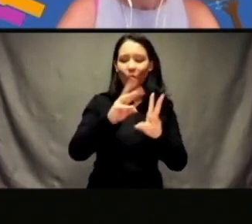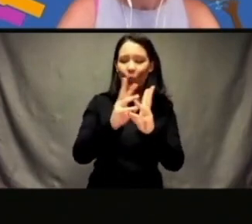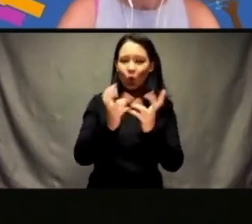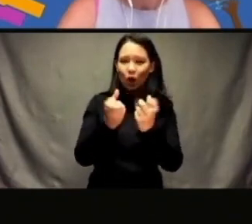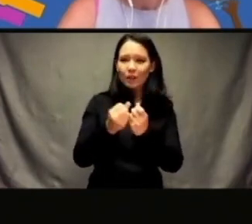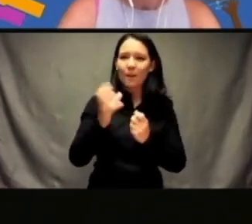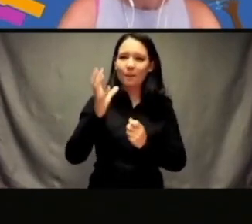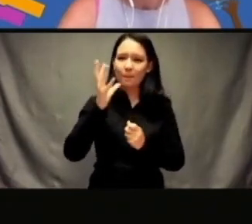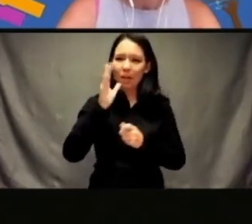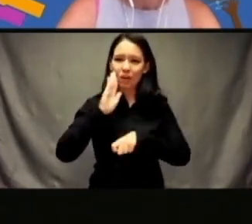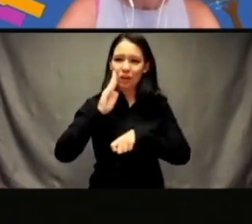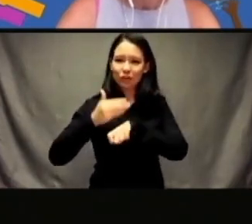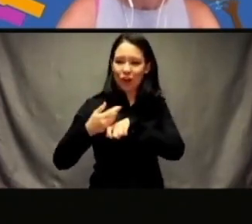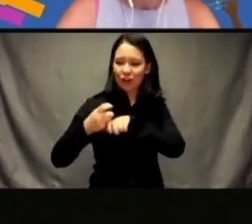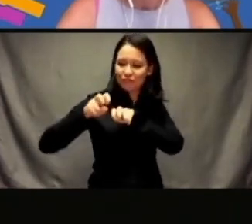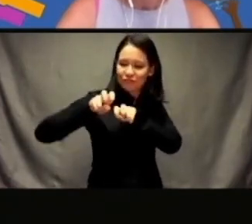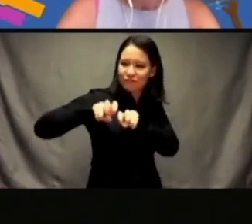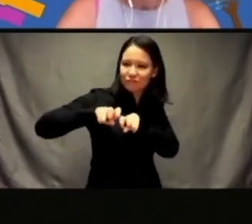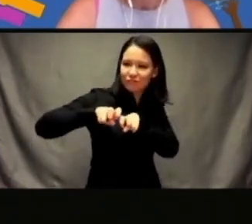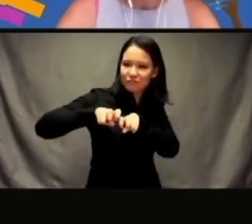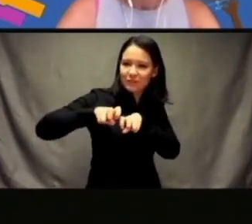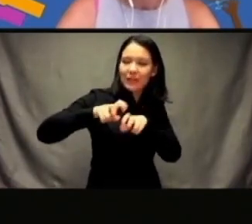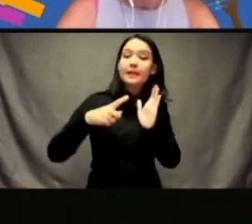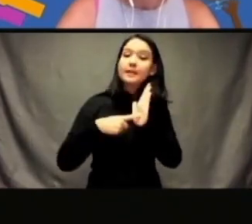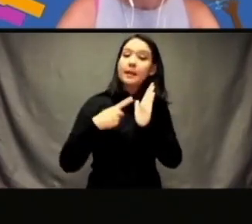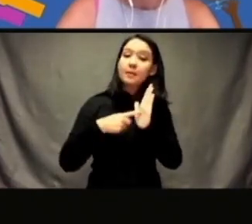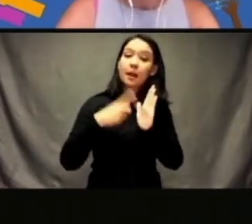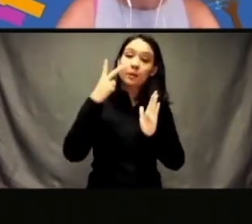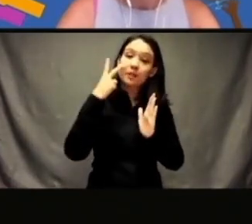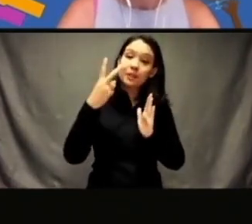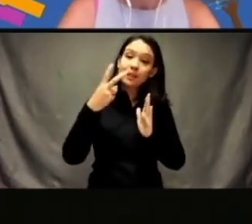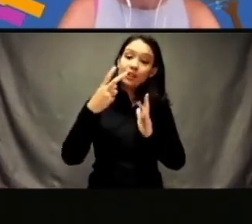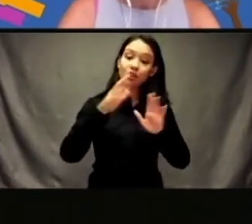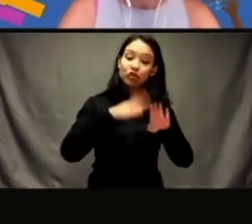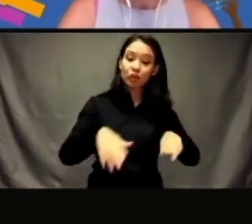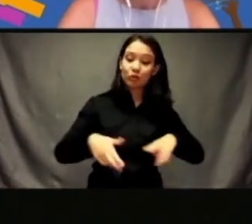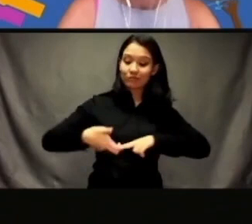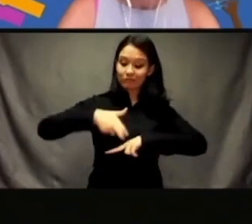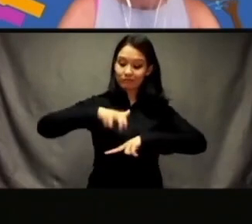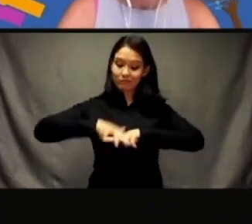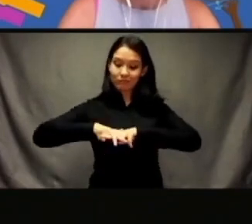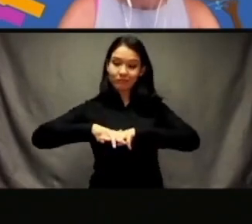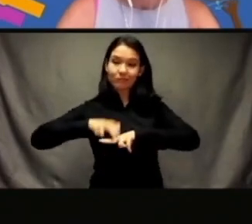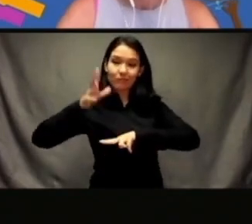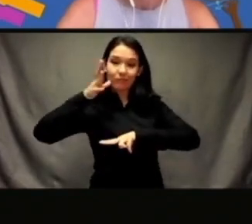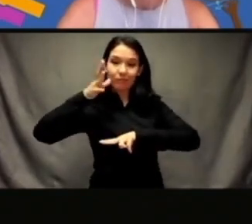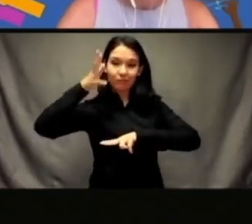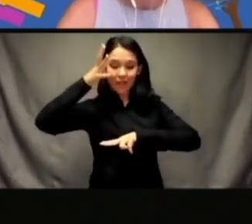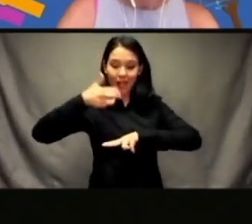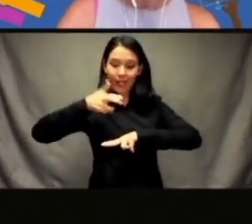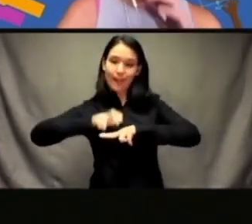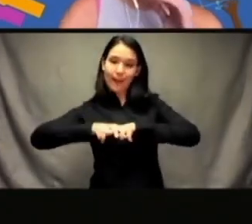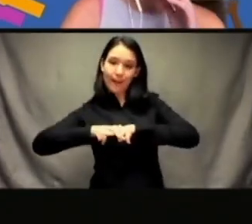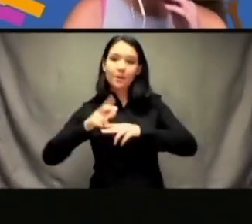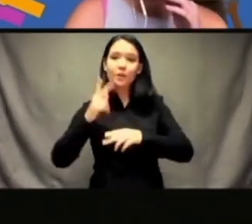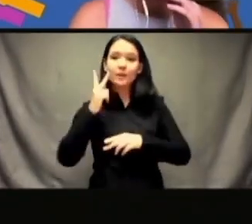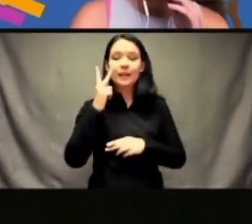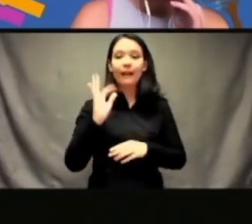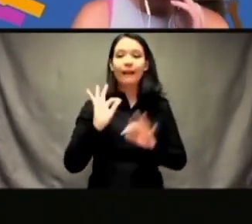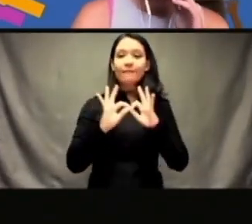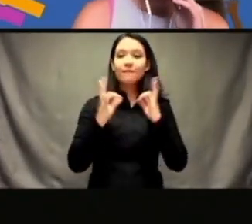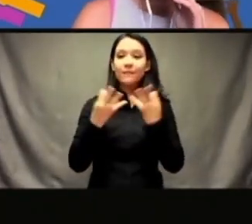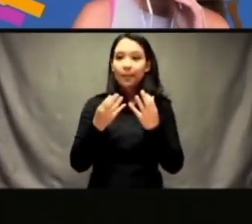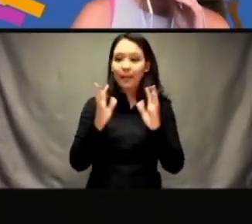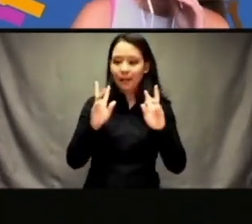And sometimes you'll see children sitting on laps. You'll see family members